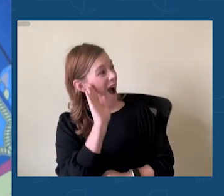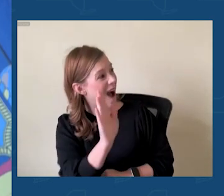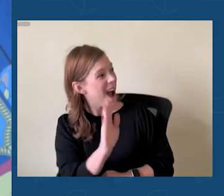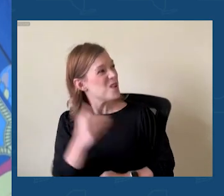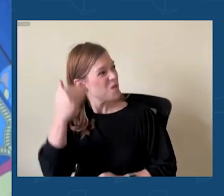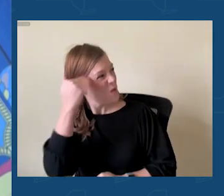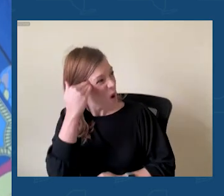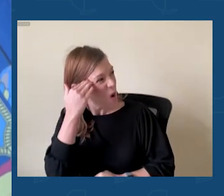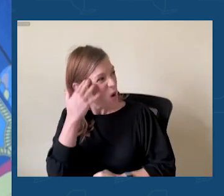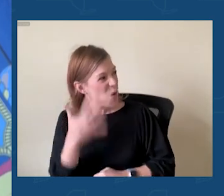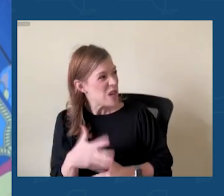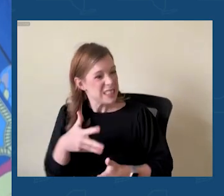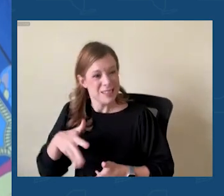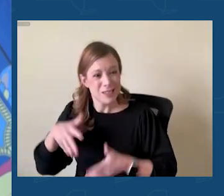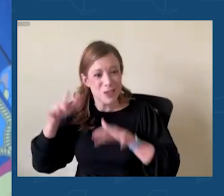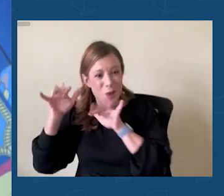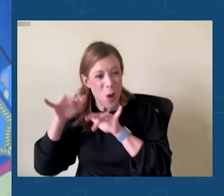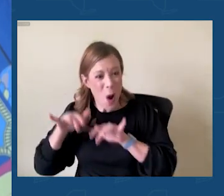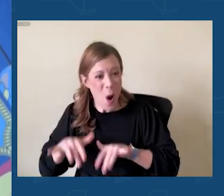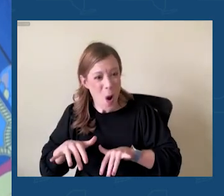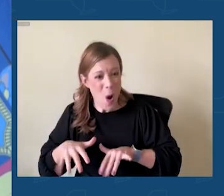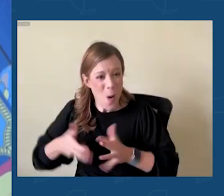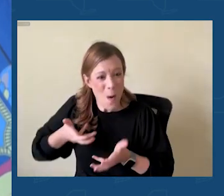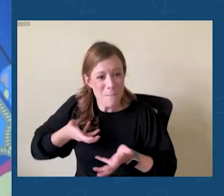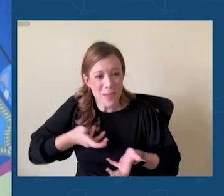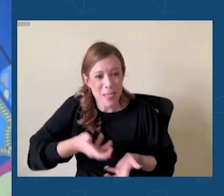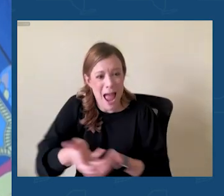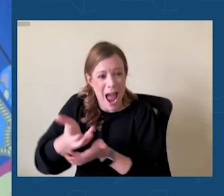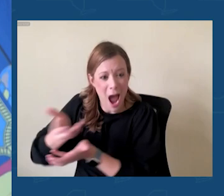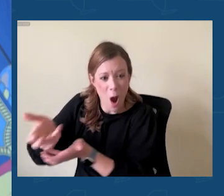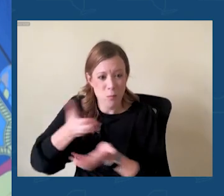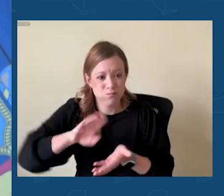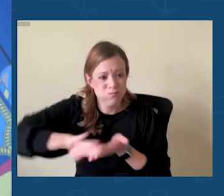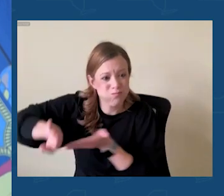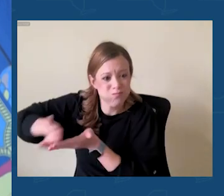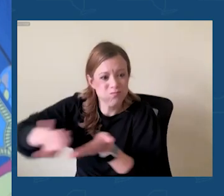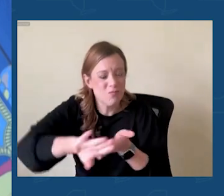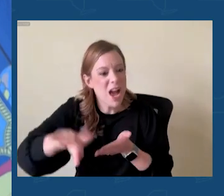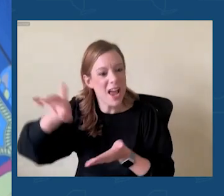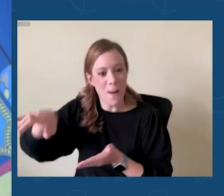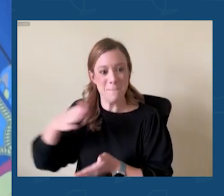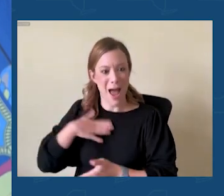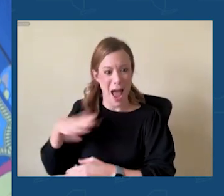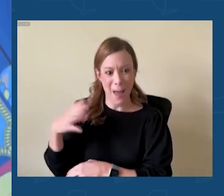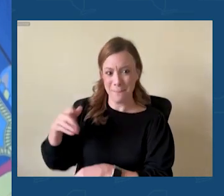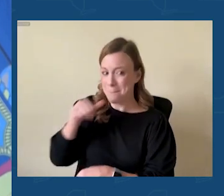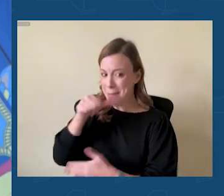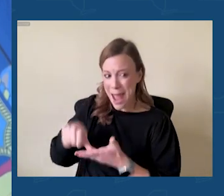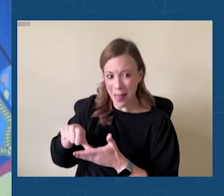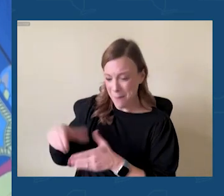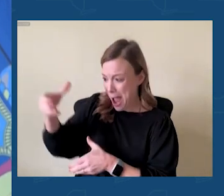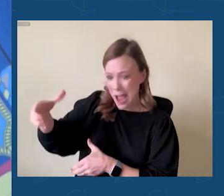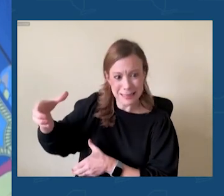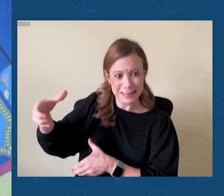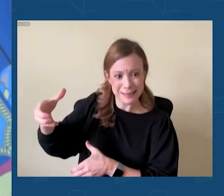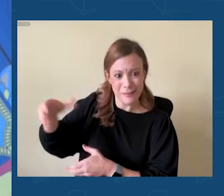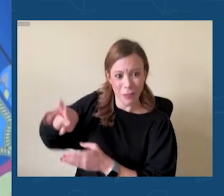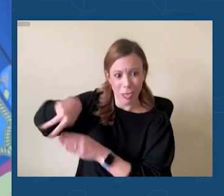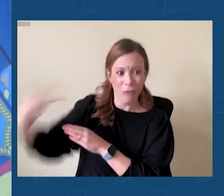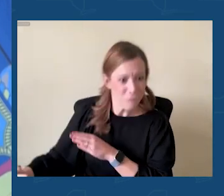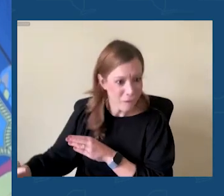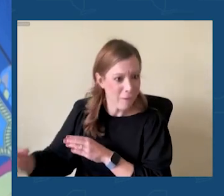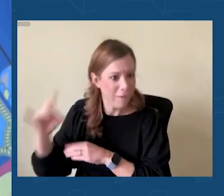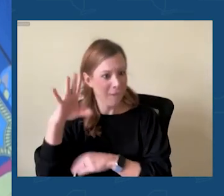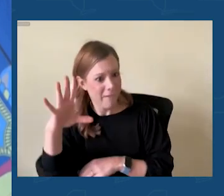mailbox and what are you going to do about it. So I'm steeled in the knowledge of how important local government is to the communities who live in them.